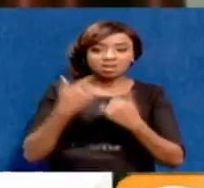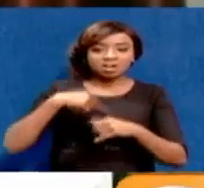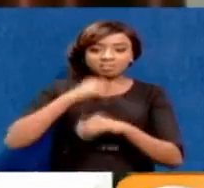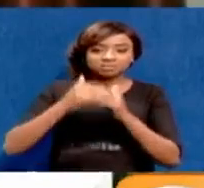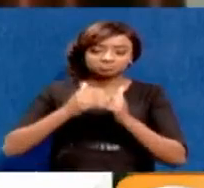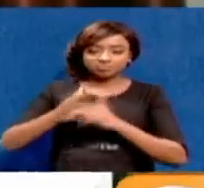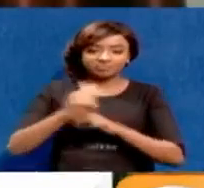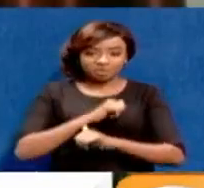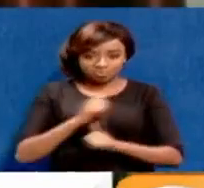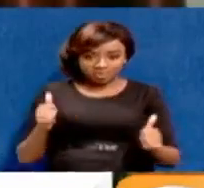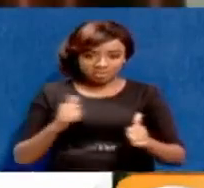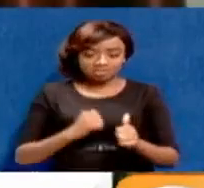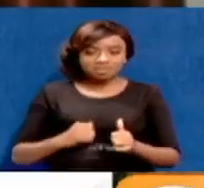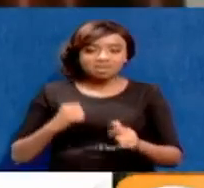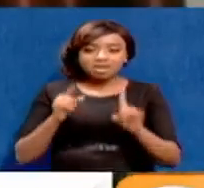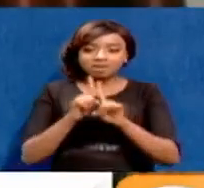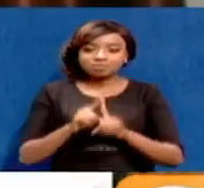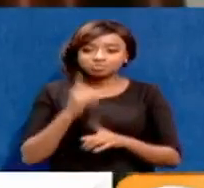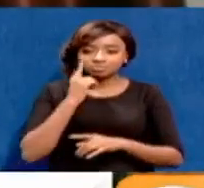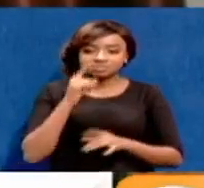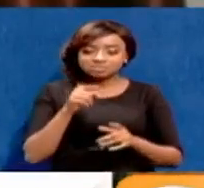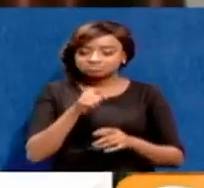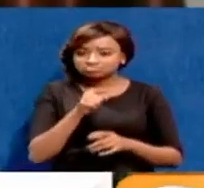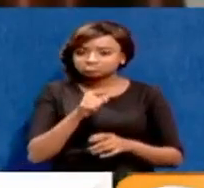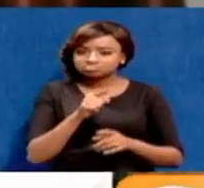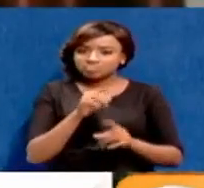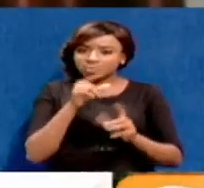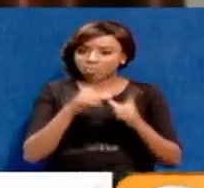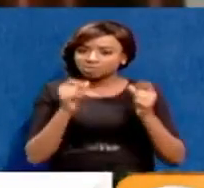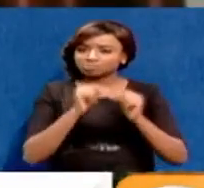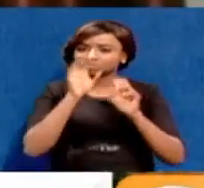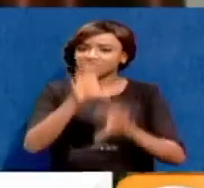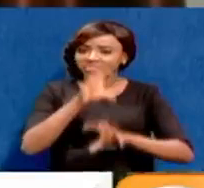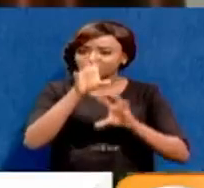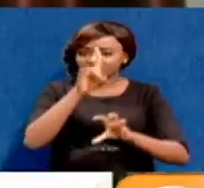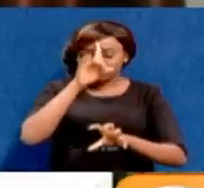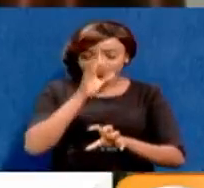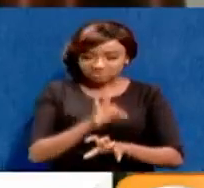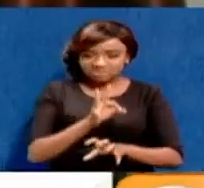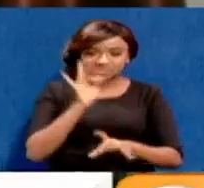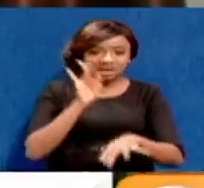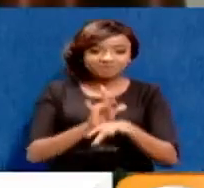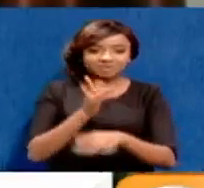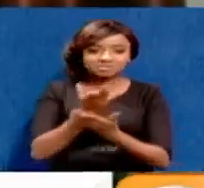and also to make the question of hate speech a very serious offense that affects not only the individuals who are